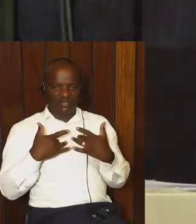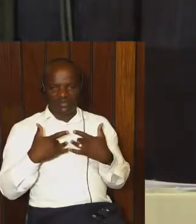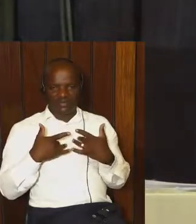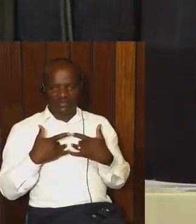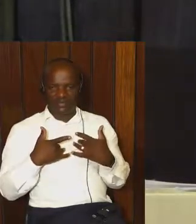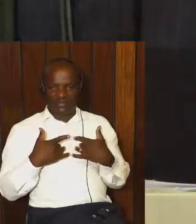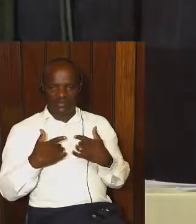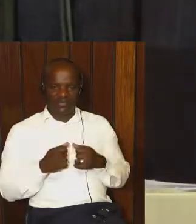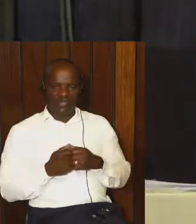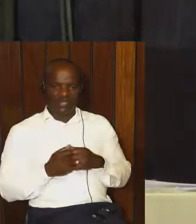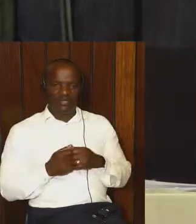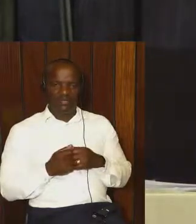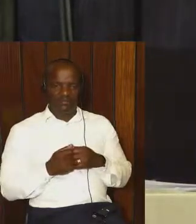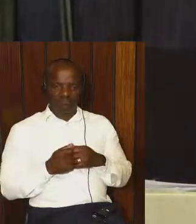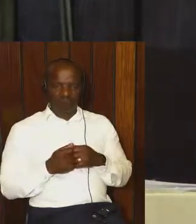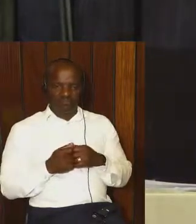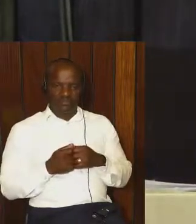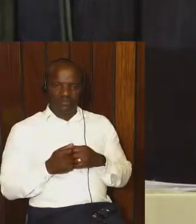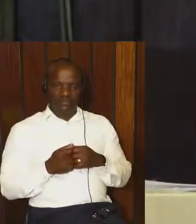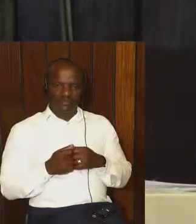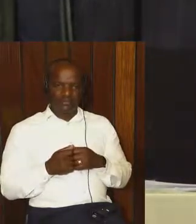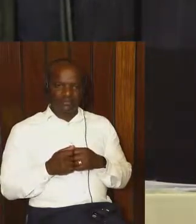the province.